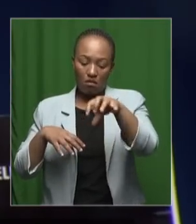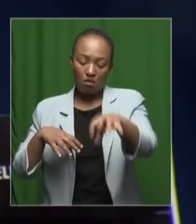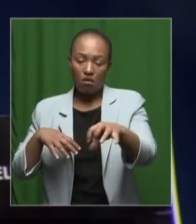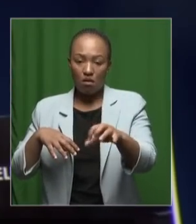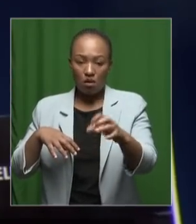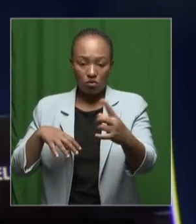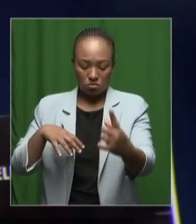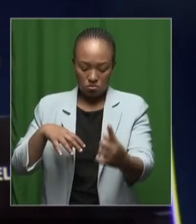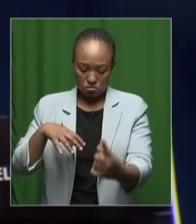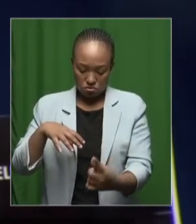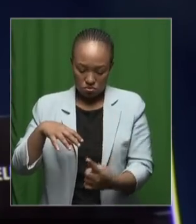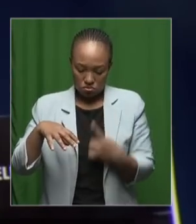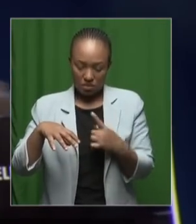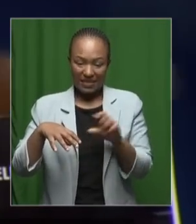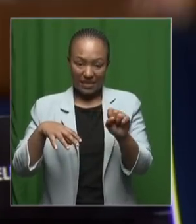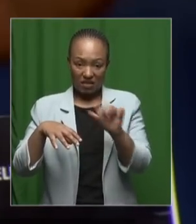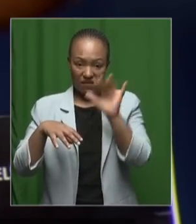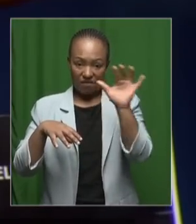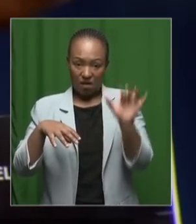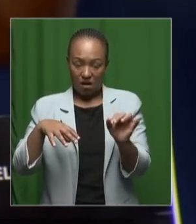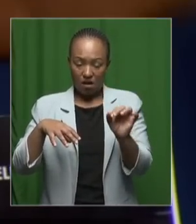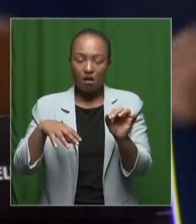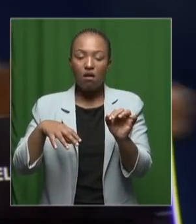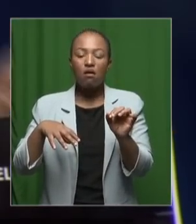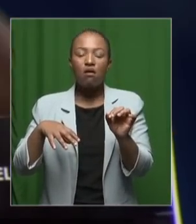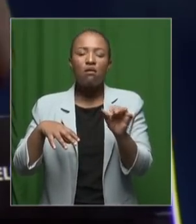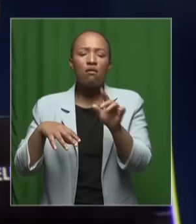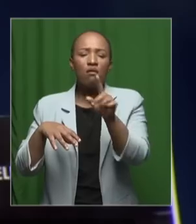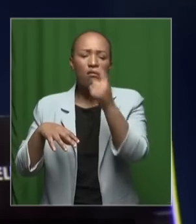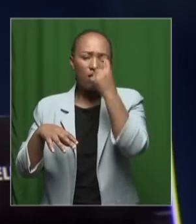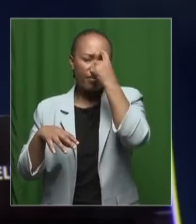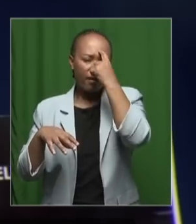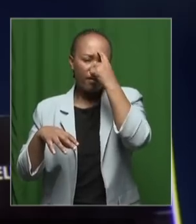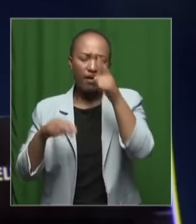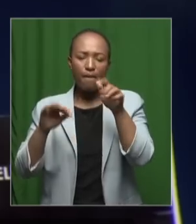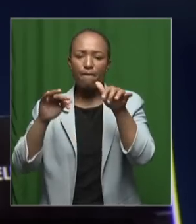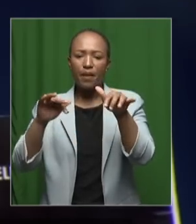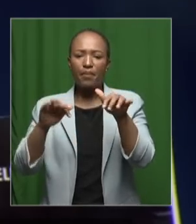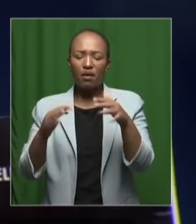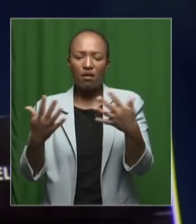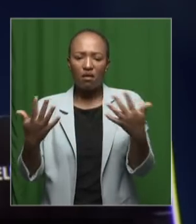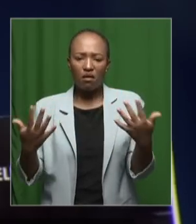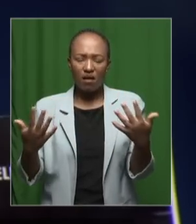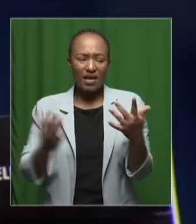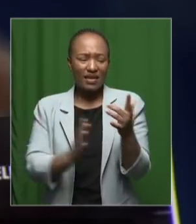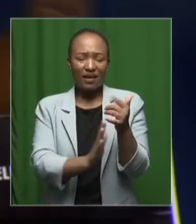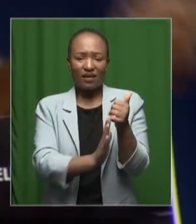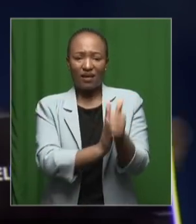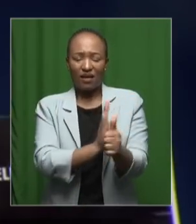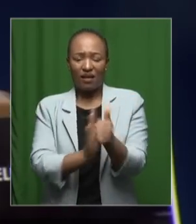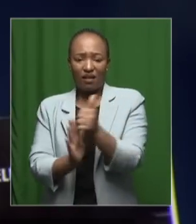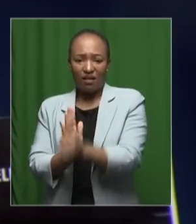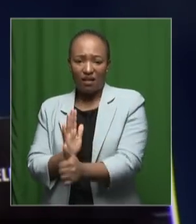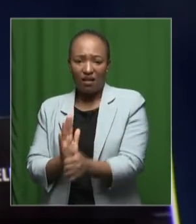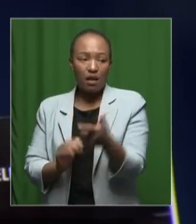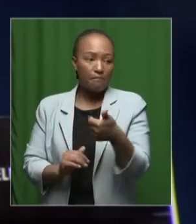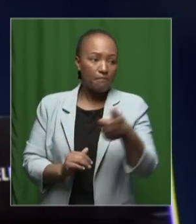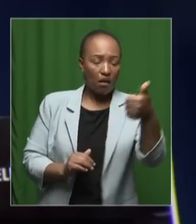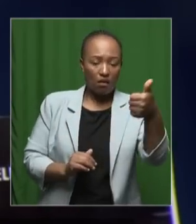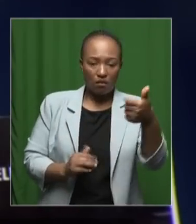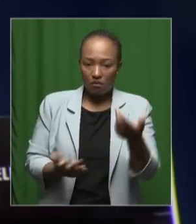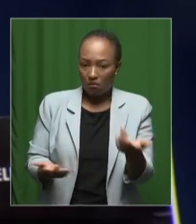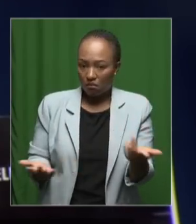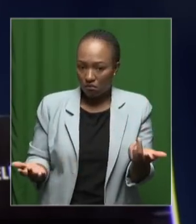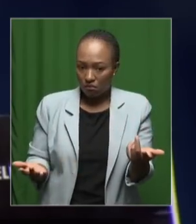Africa. Now imagine if you have people coming in, they kill people, which is happening in this country, and they go back.